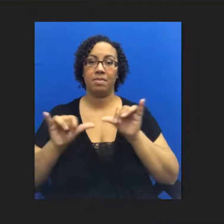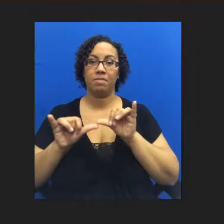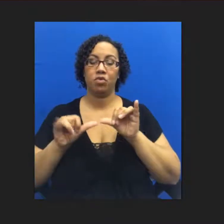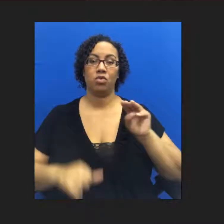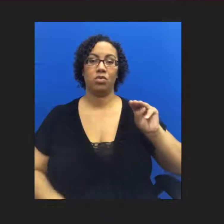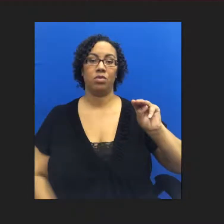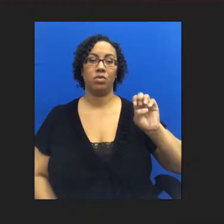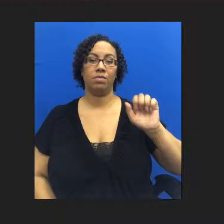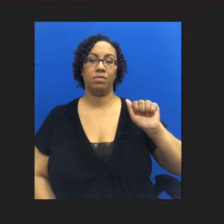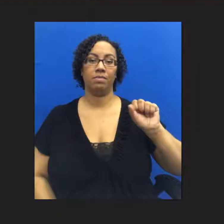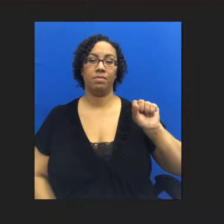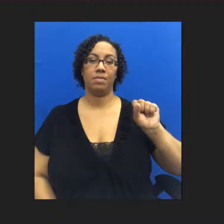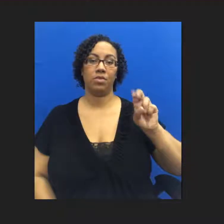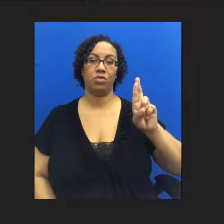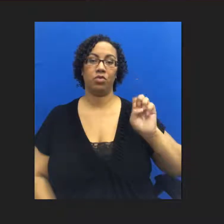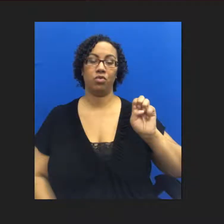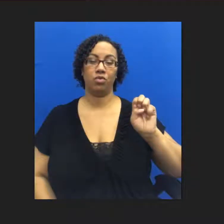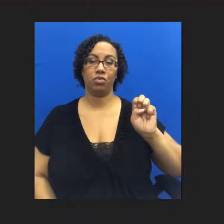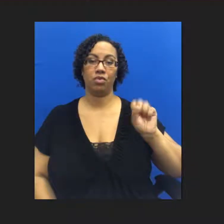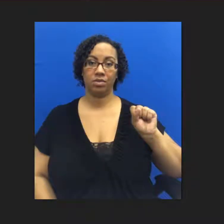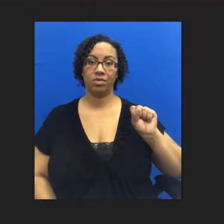What does MAP stand for?